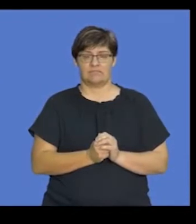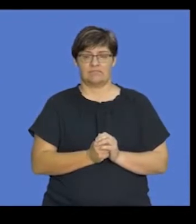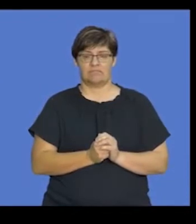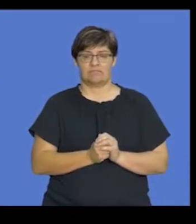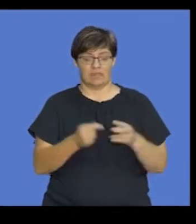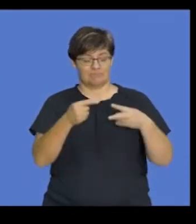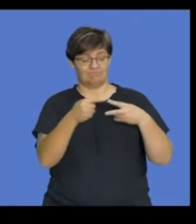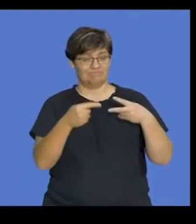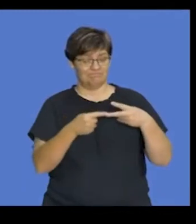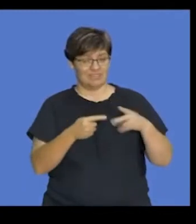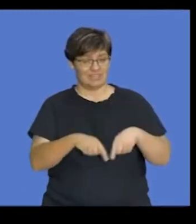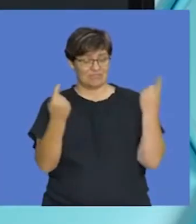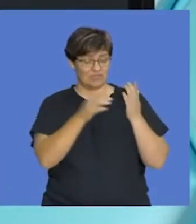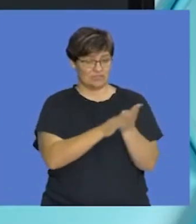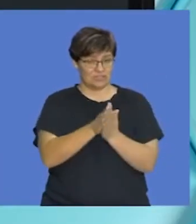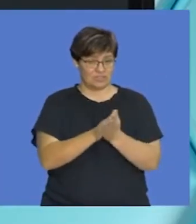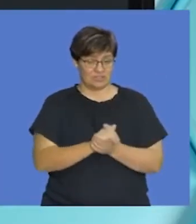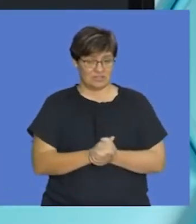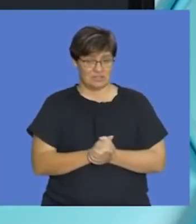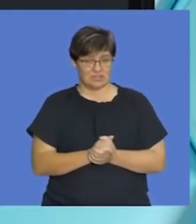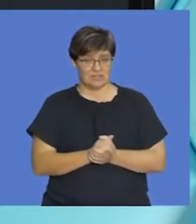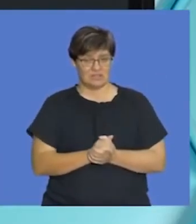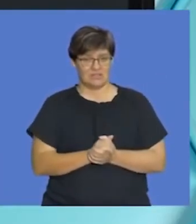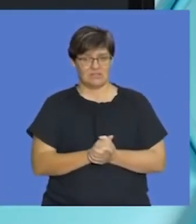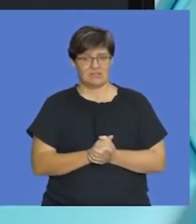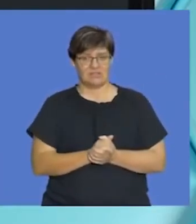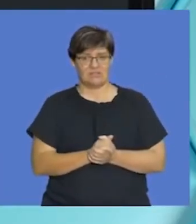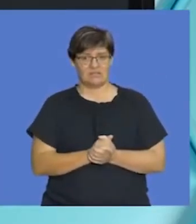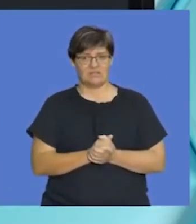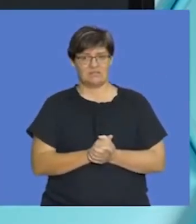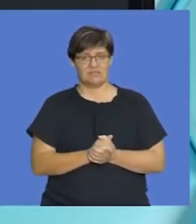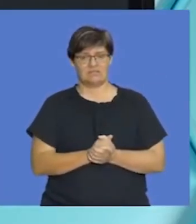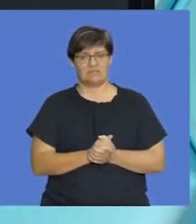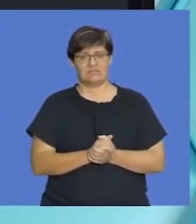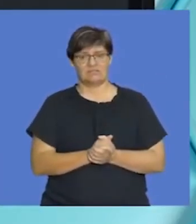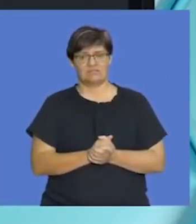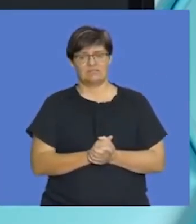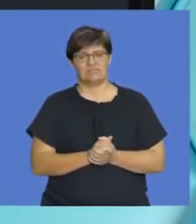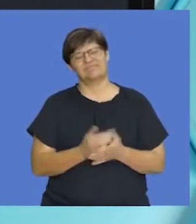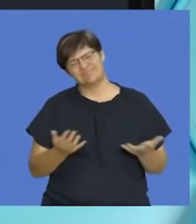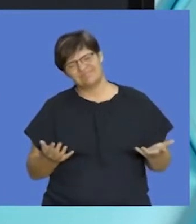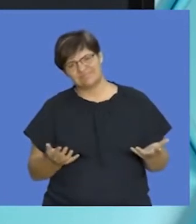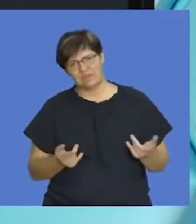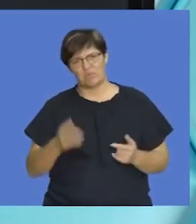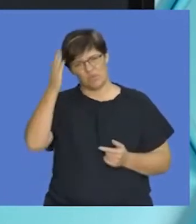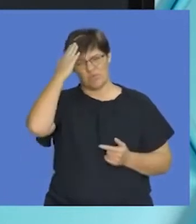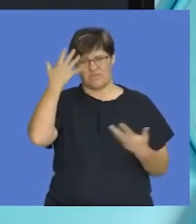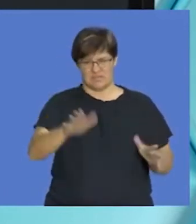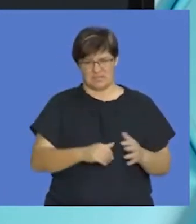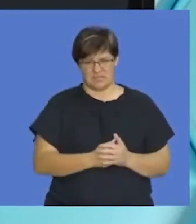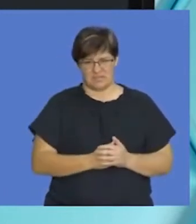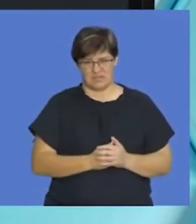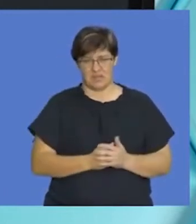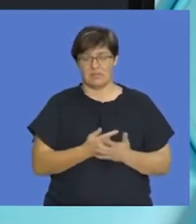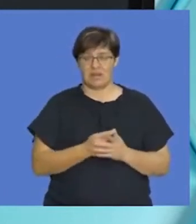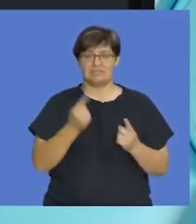Then we get types of friction. We're not going to spend the cause, that's all you need to know.